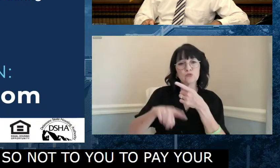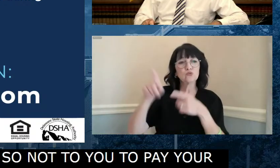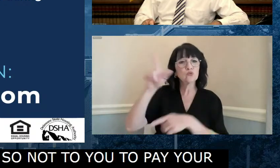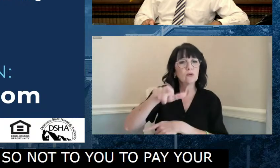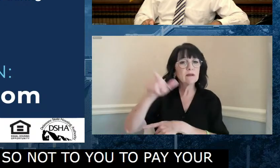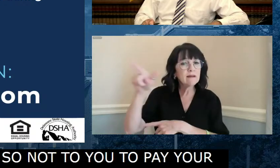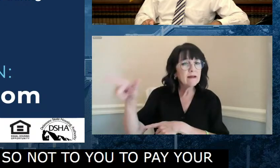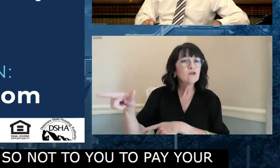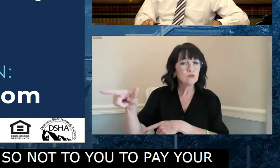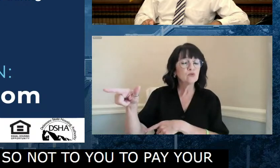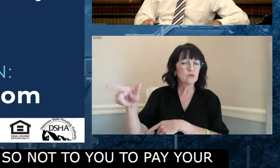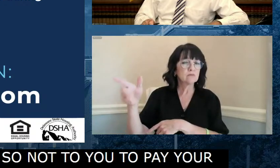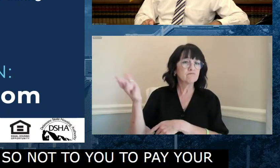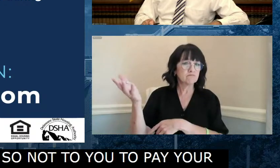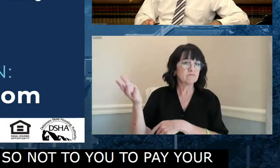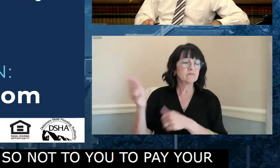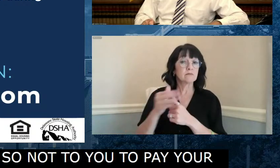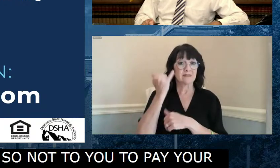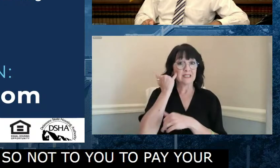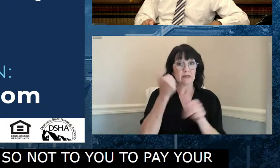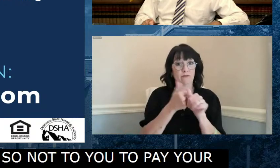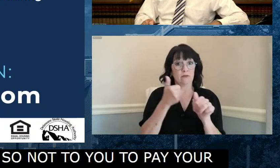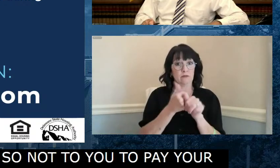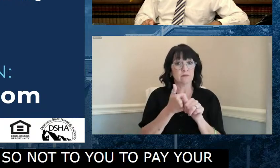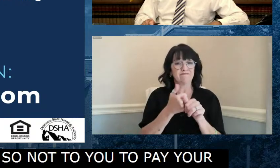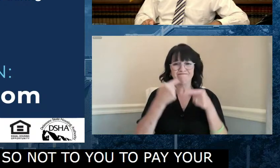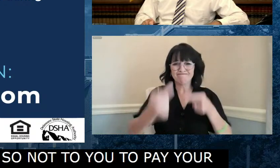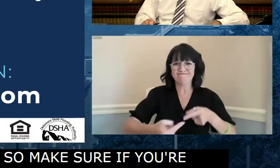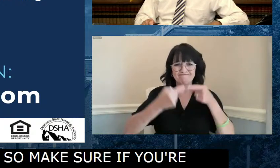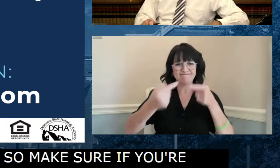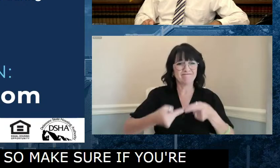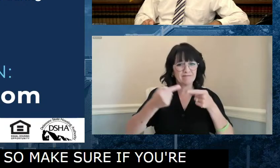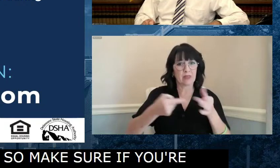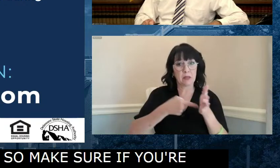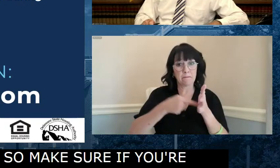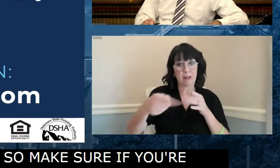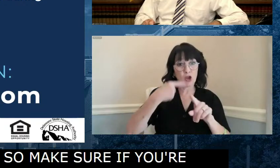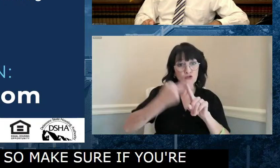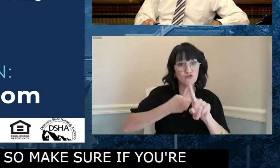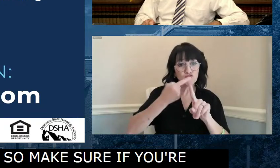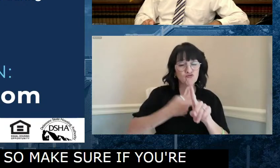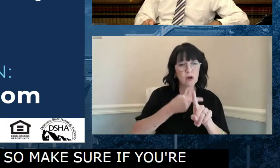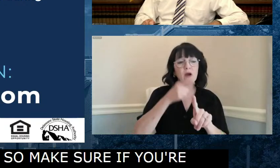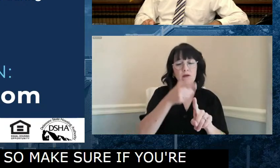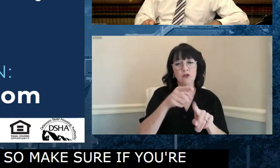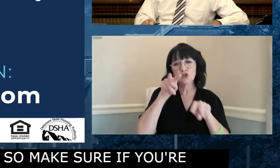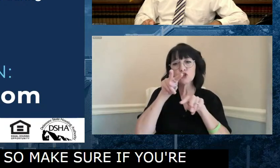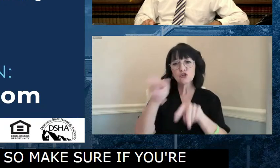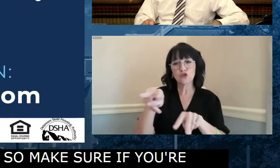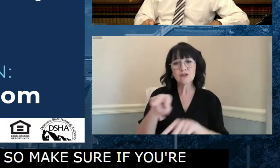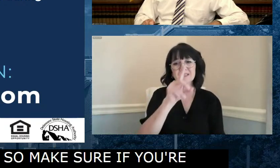trouble paying your rent, go to DE COVID Housing Help,